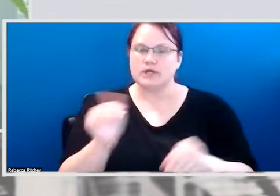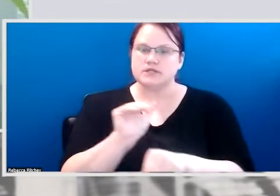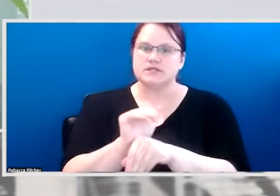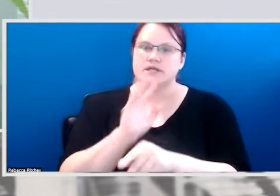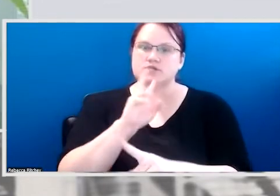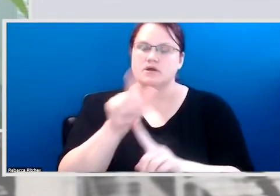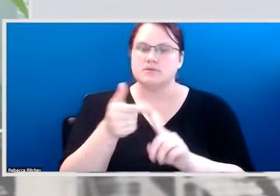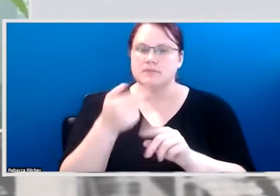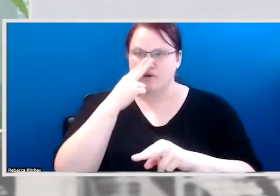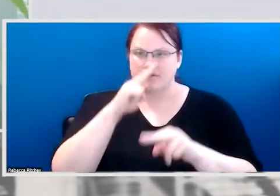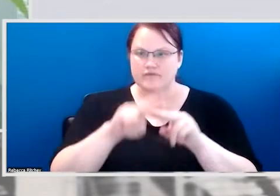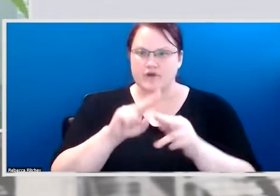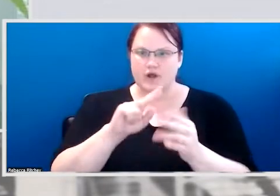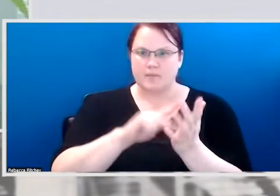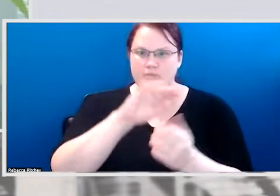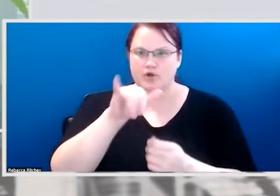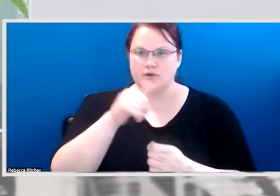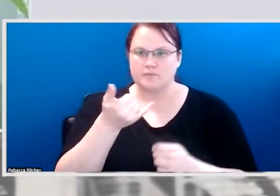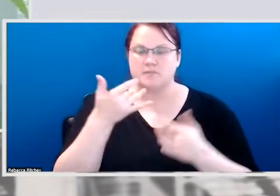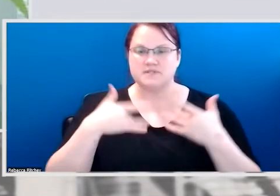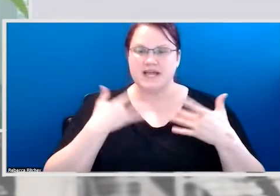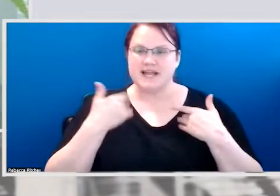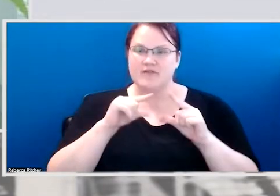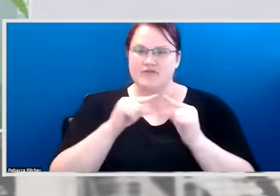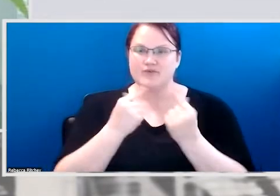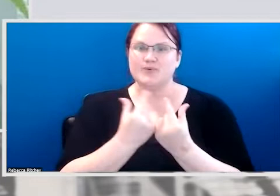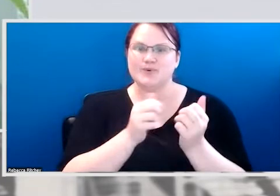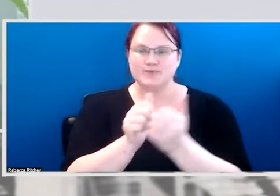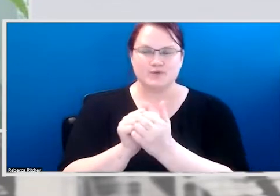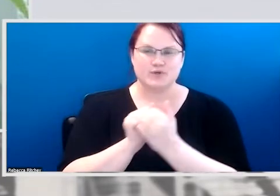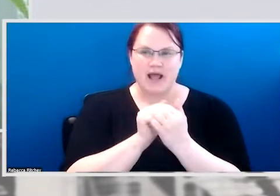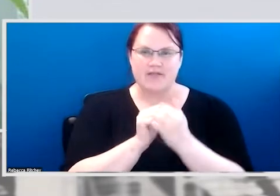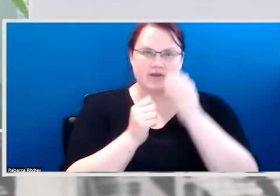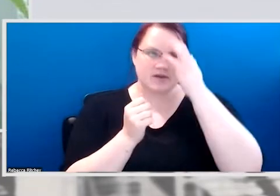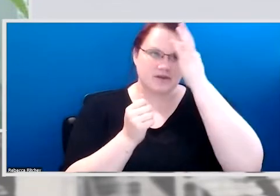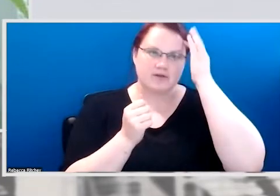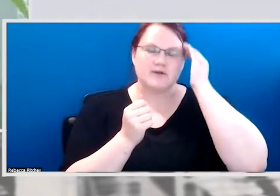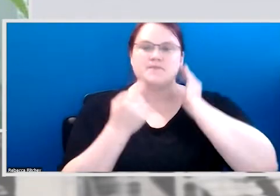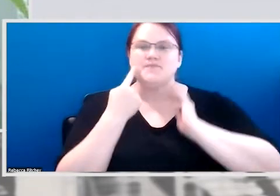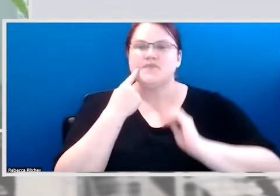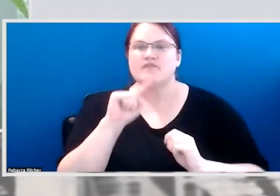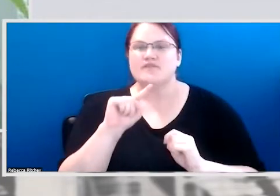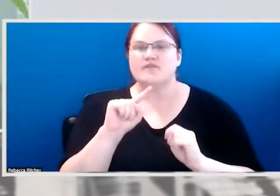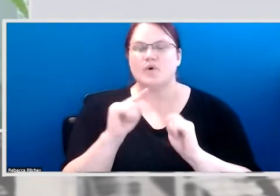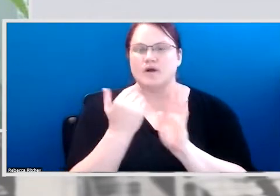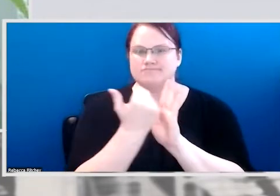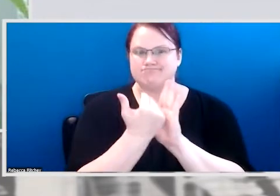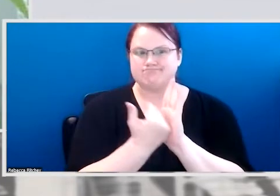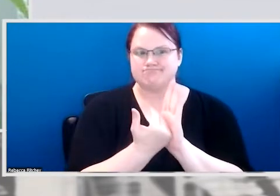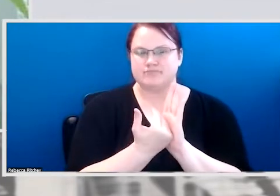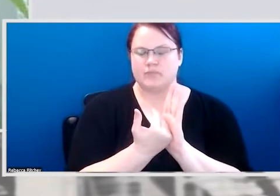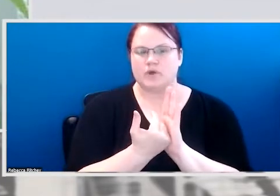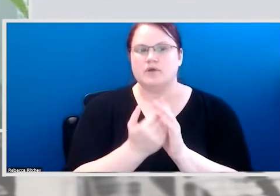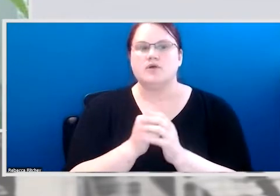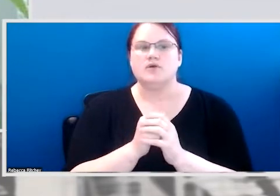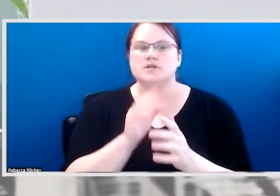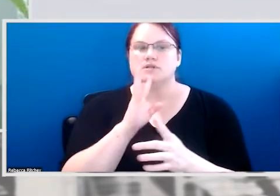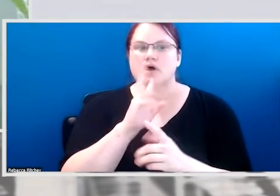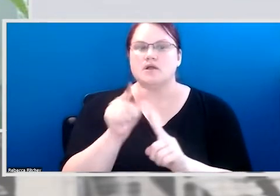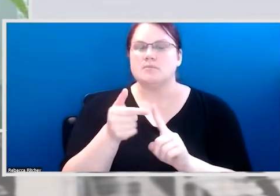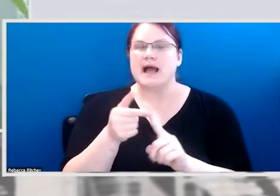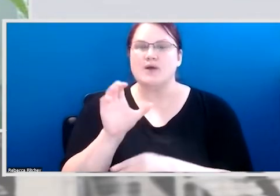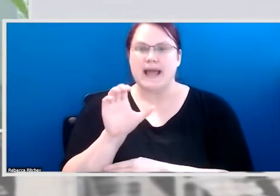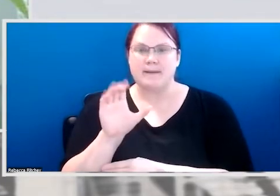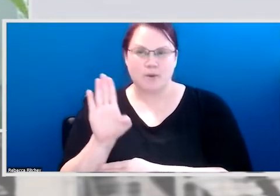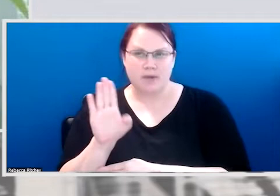fun projects. I'm excited to have this group together. So just for some kind of level setting, tonight we're going to go through the capital